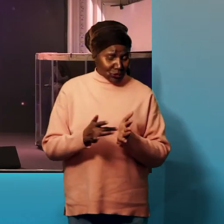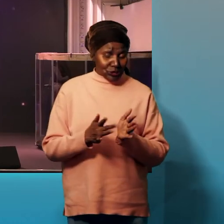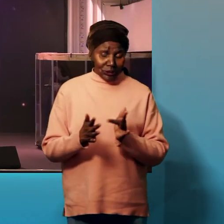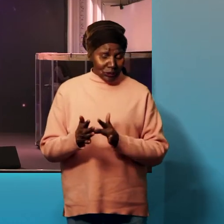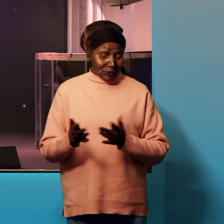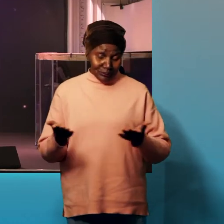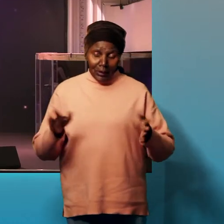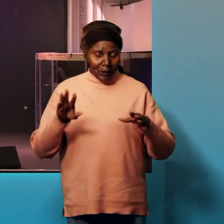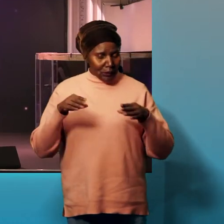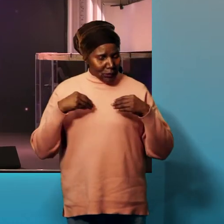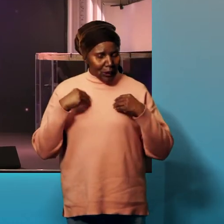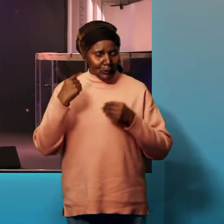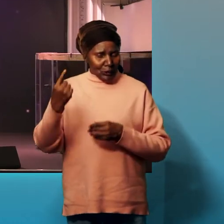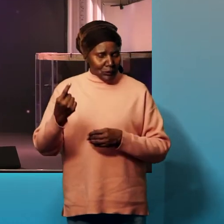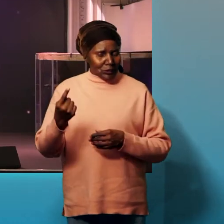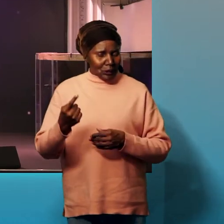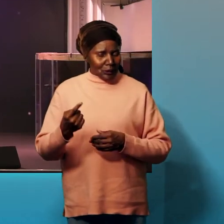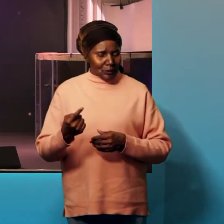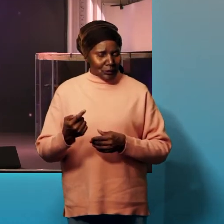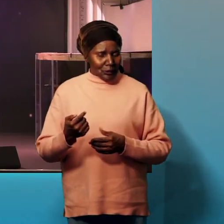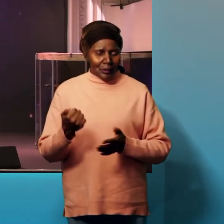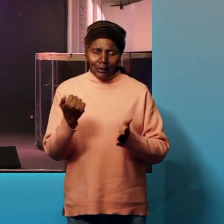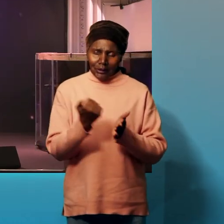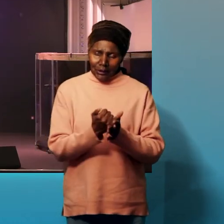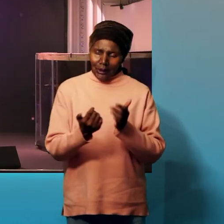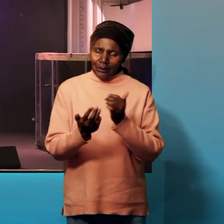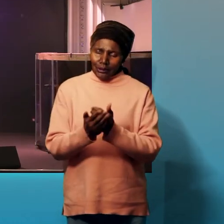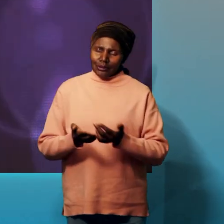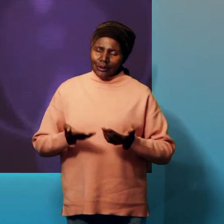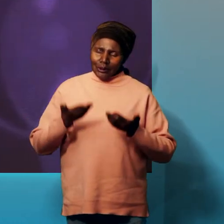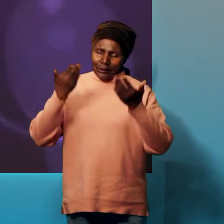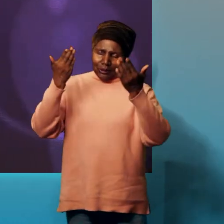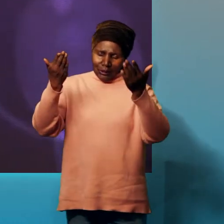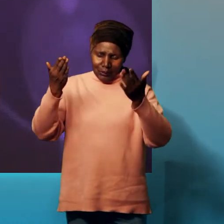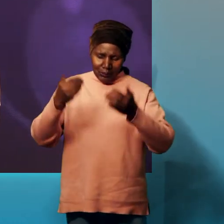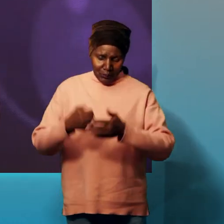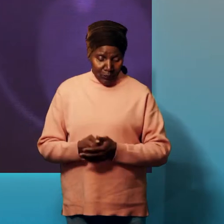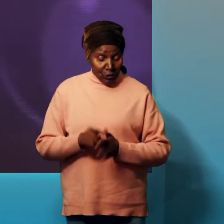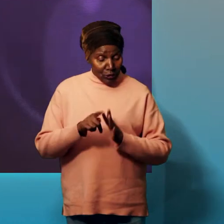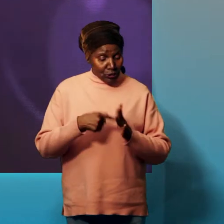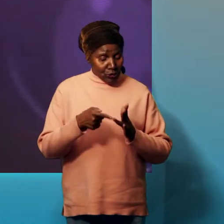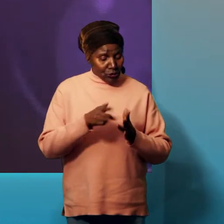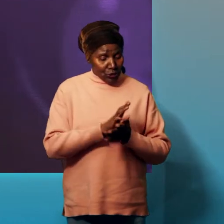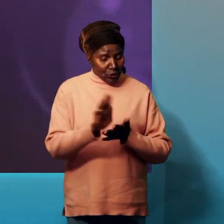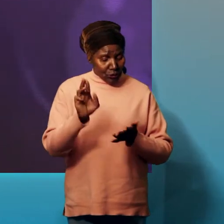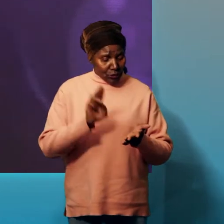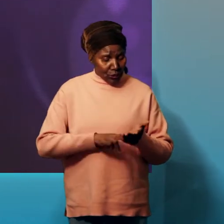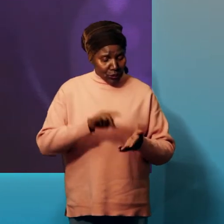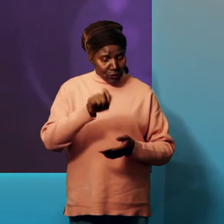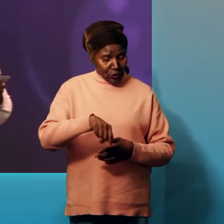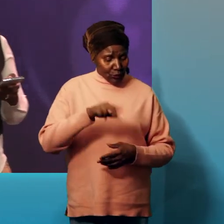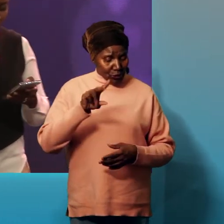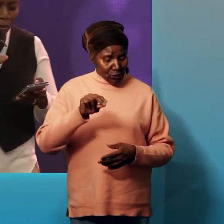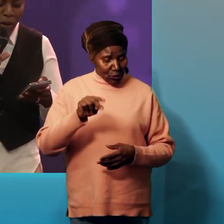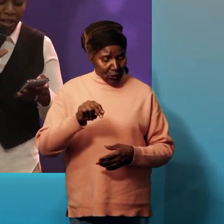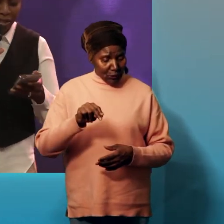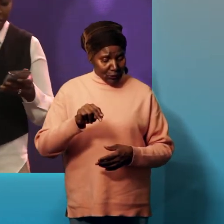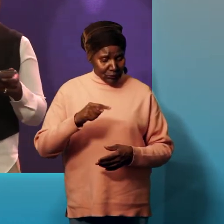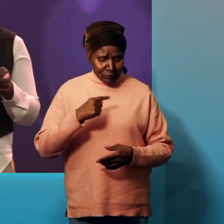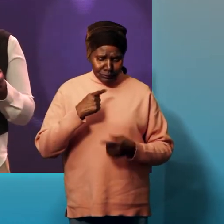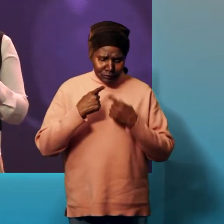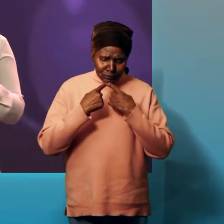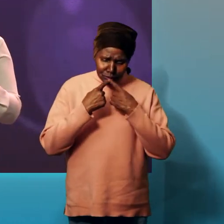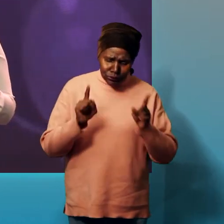sacrifice. I'm going to read John 12. And it tells the story of Mary who